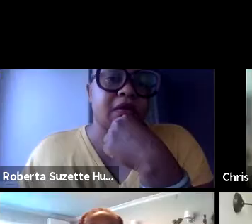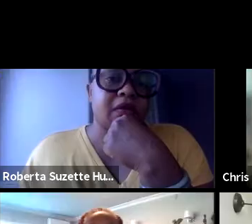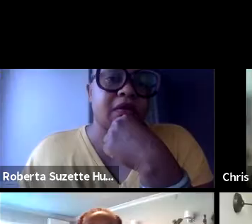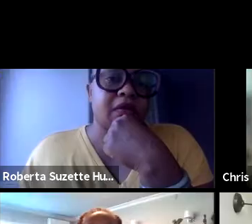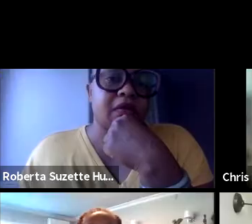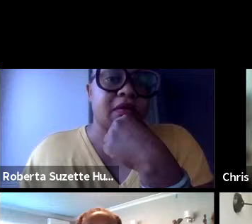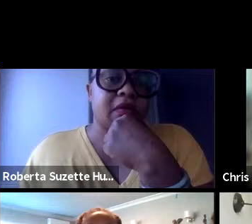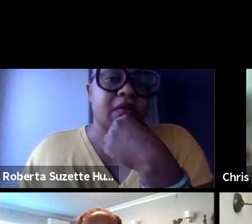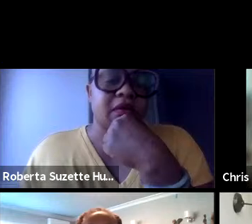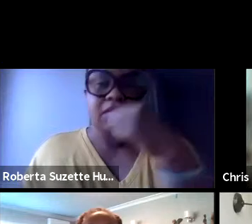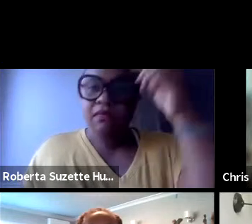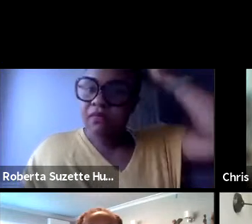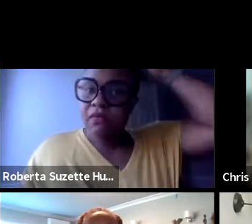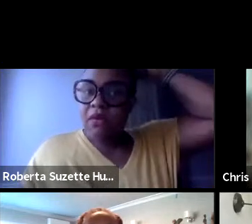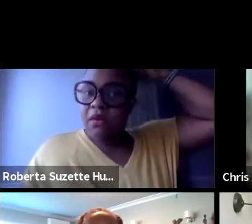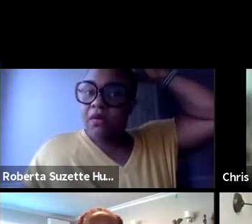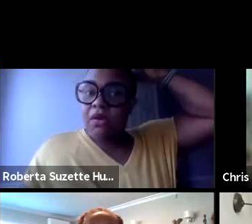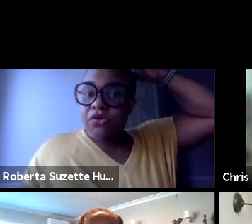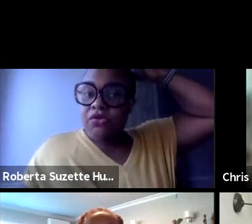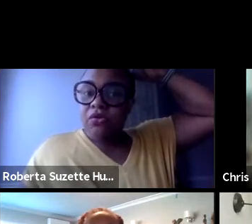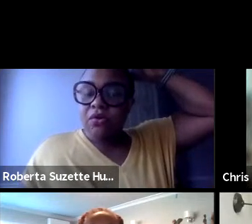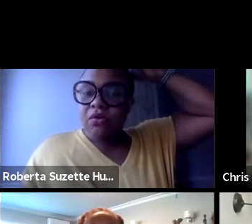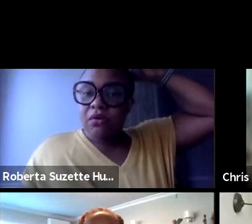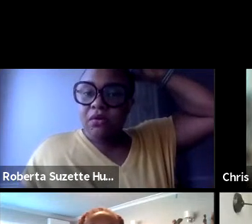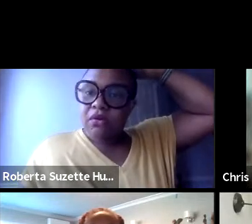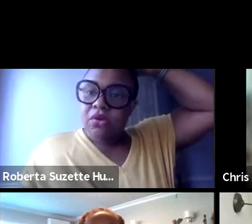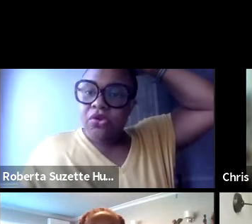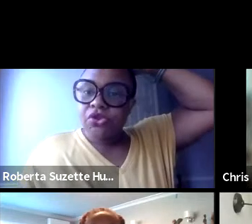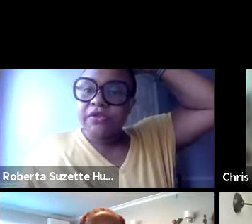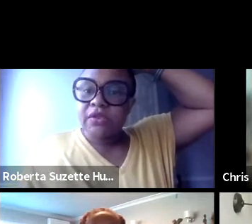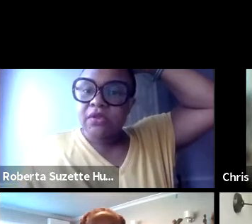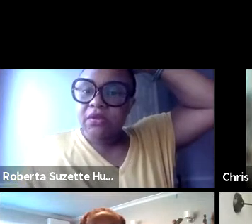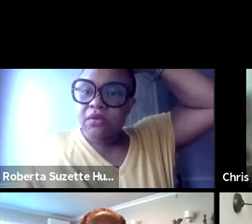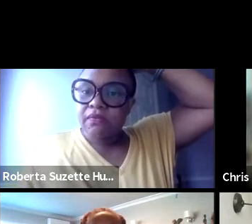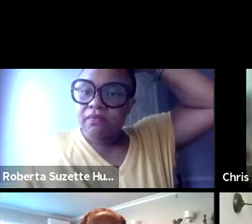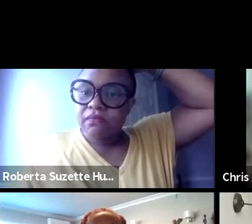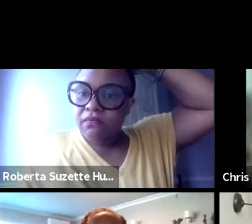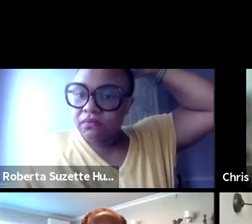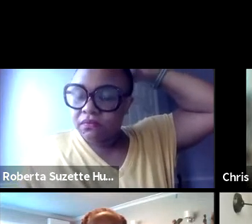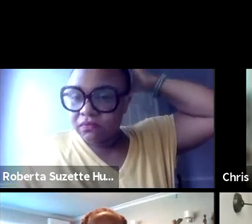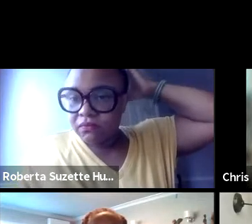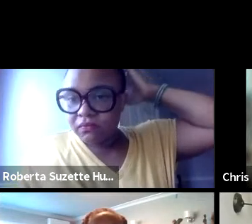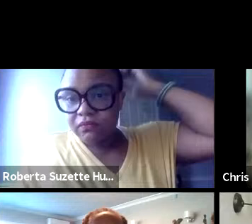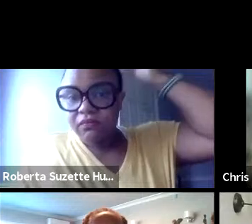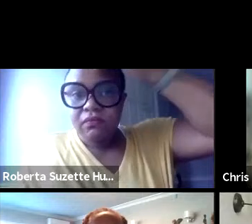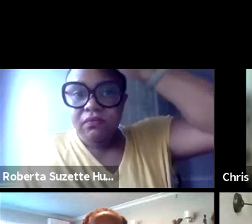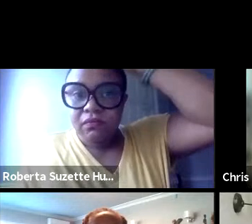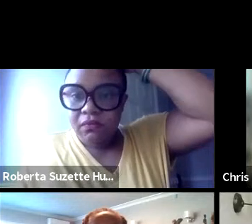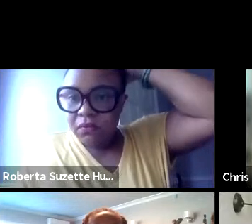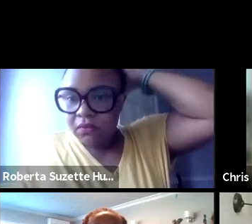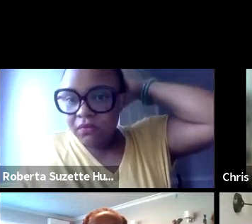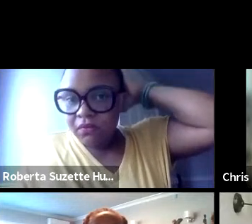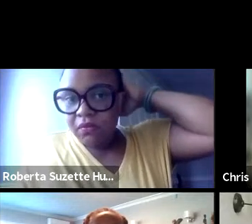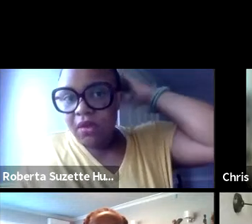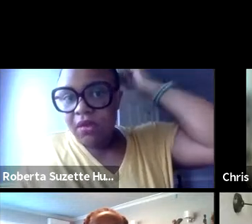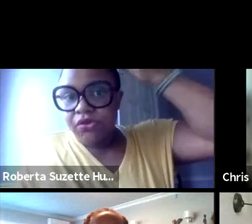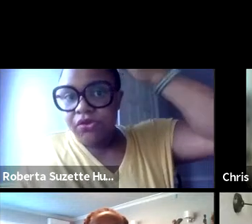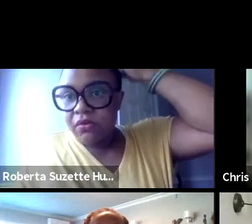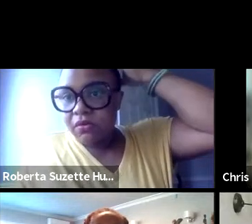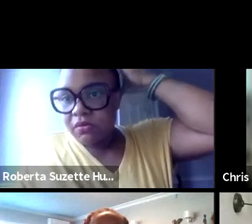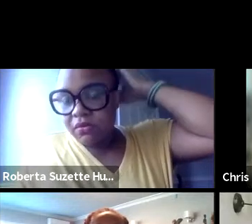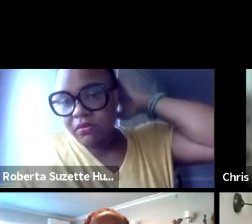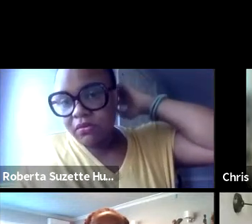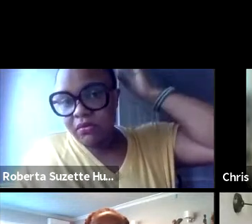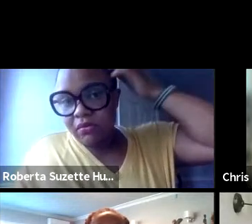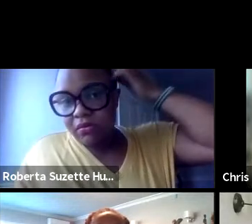we don't have public comment, so. I should probably put up that slide, right? I